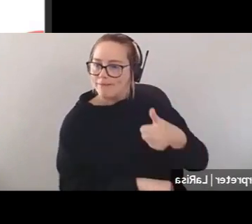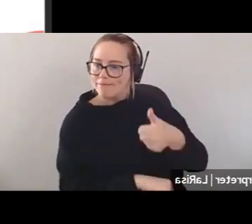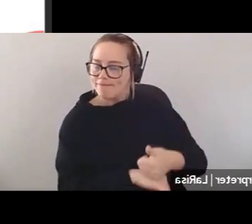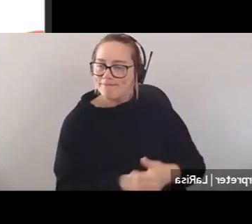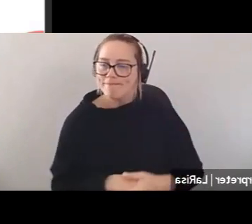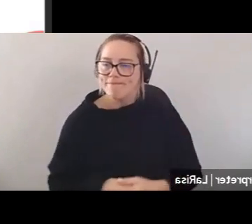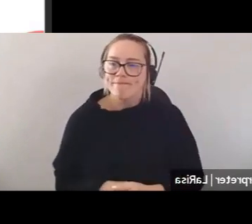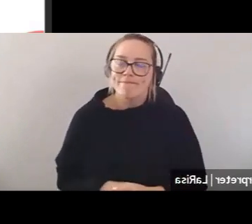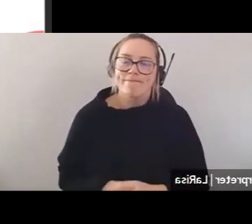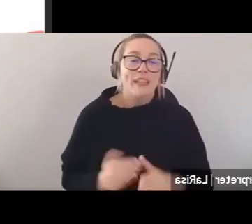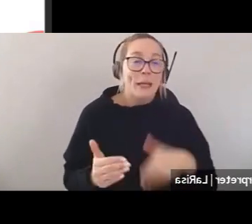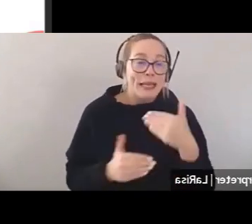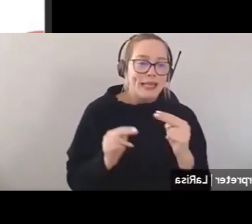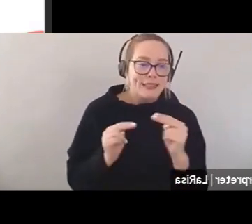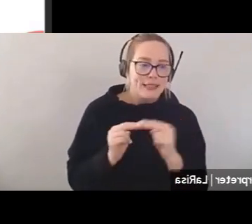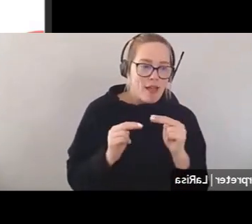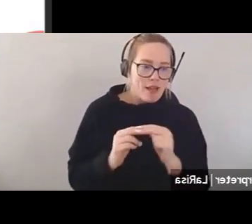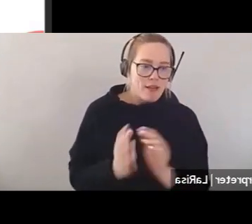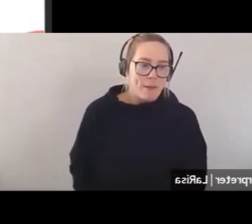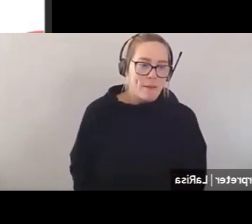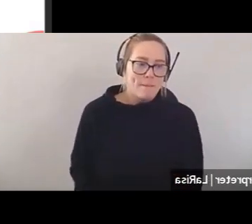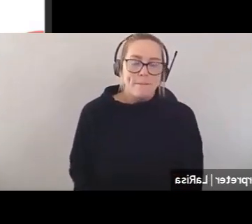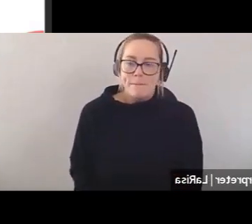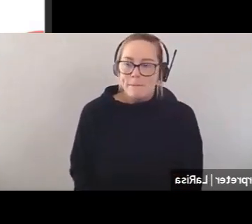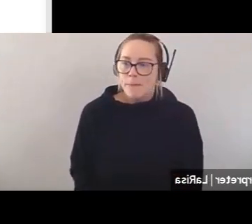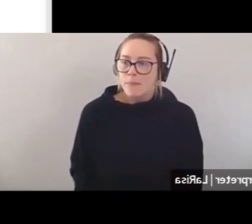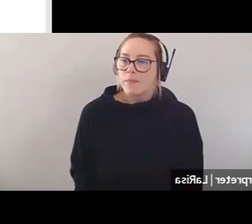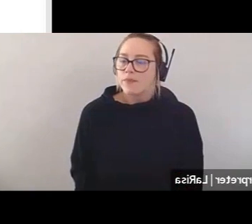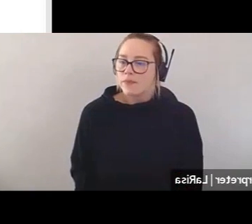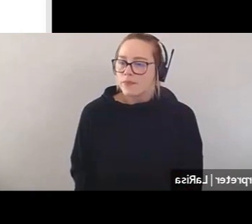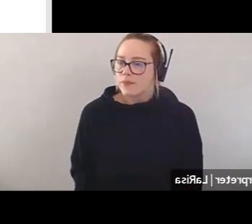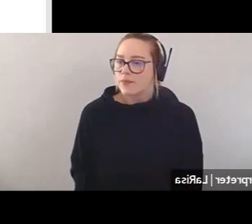make their own goals. Okay, you can go to the next slide.